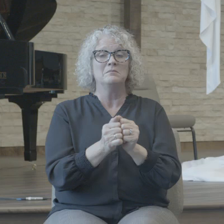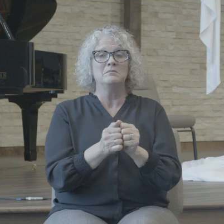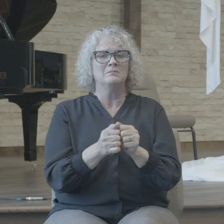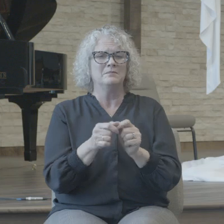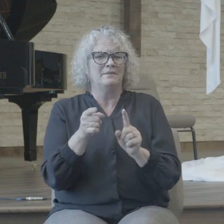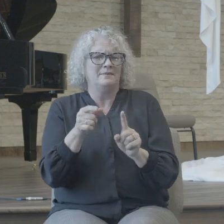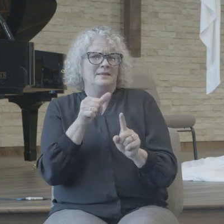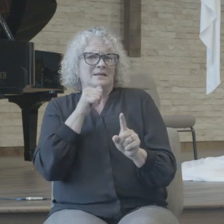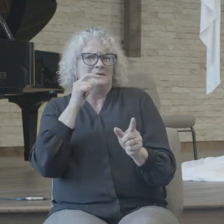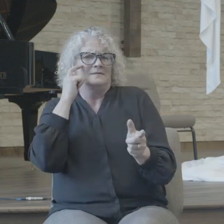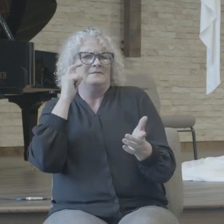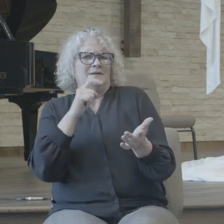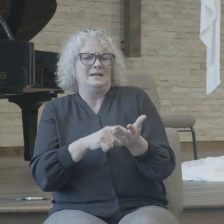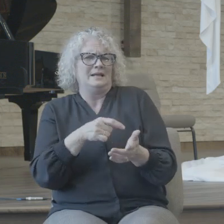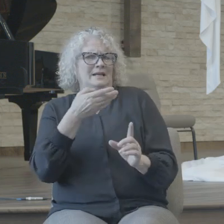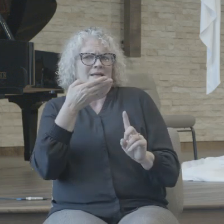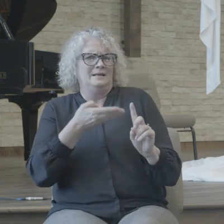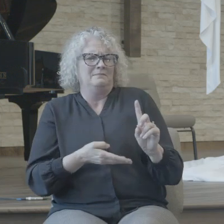from recognizing him.